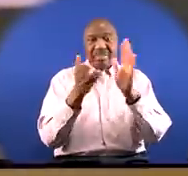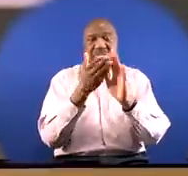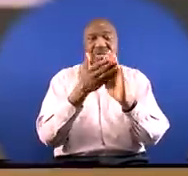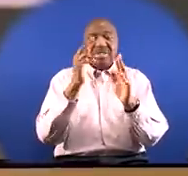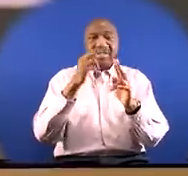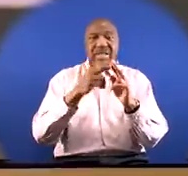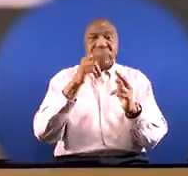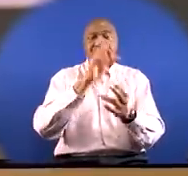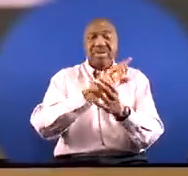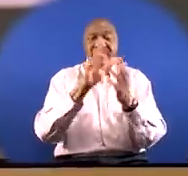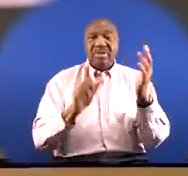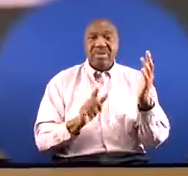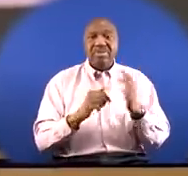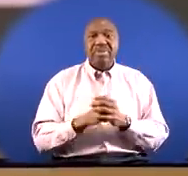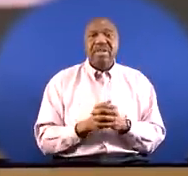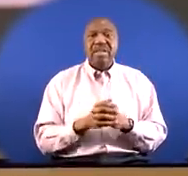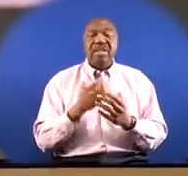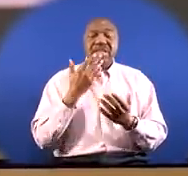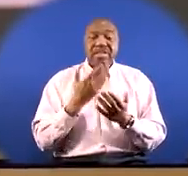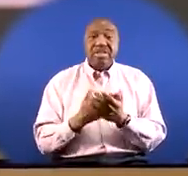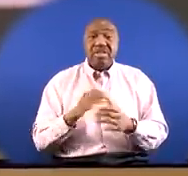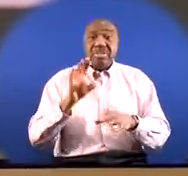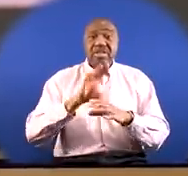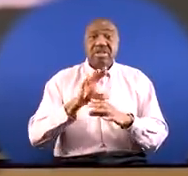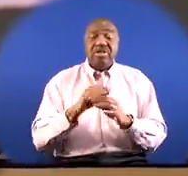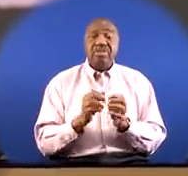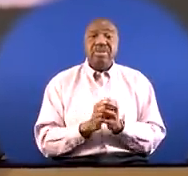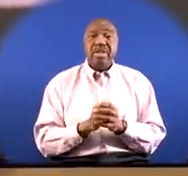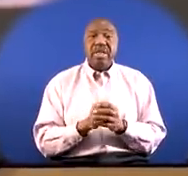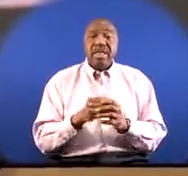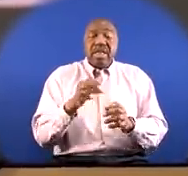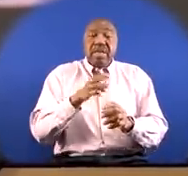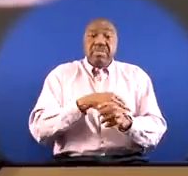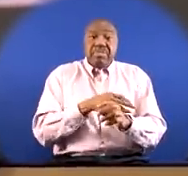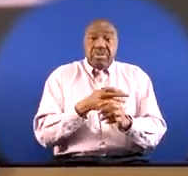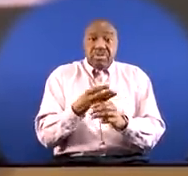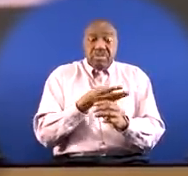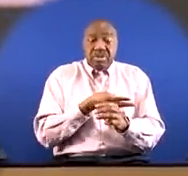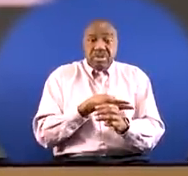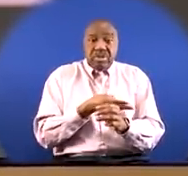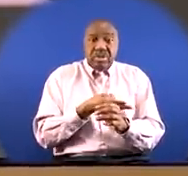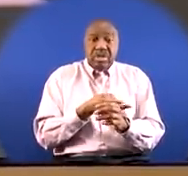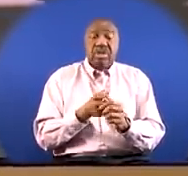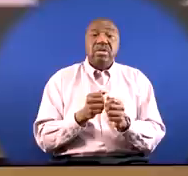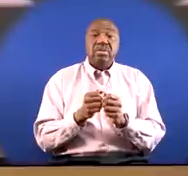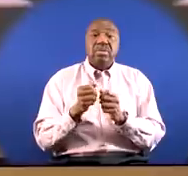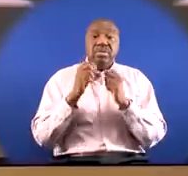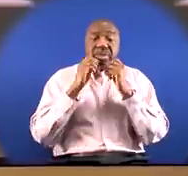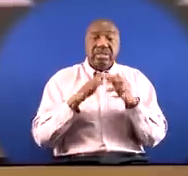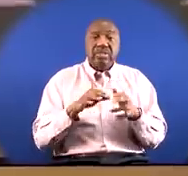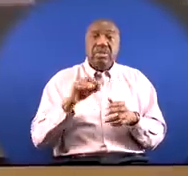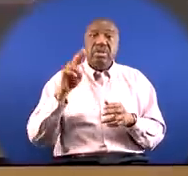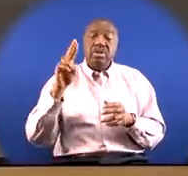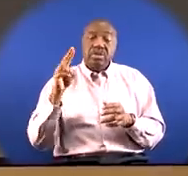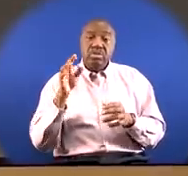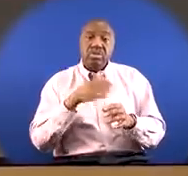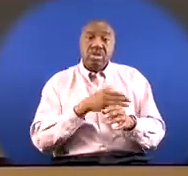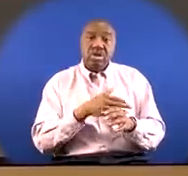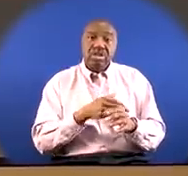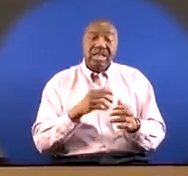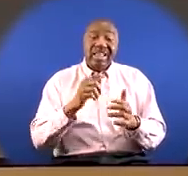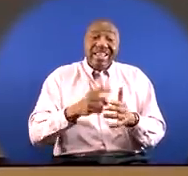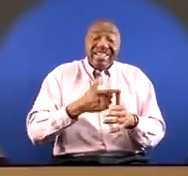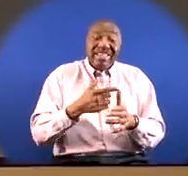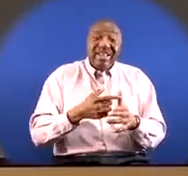of the Lord. It's good to be in church. This music ministry is going to bless us, and after they will have blessed us with two selections, we shall hear the word of